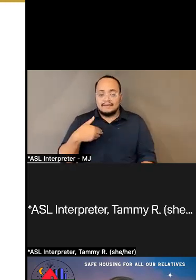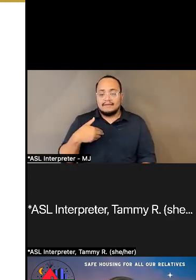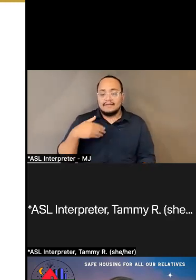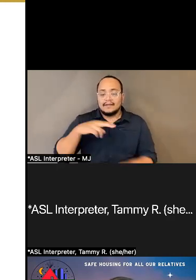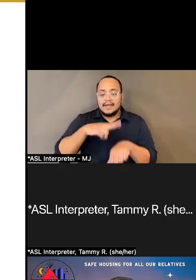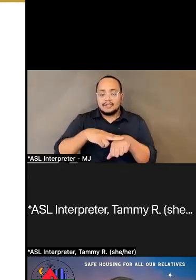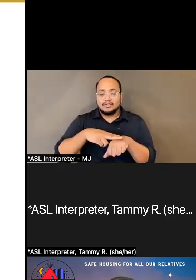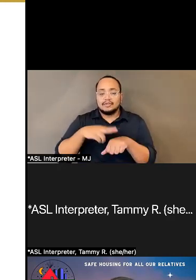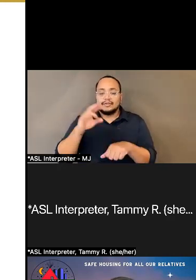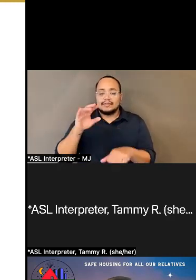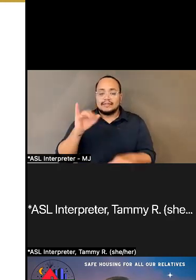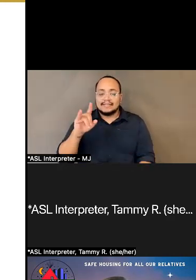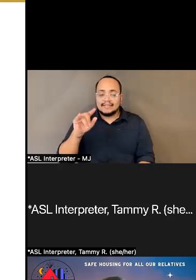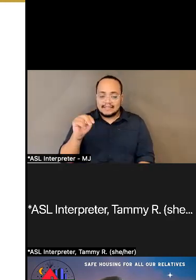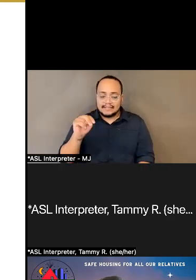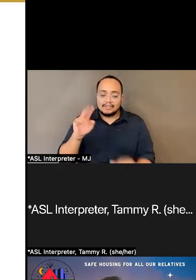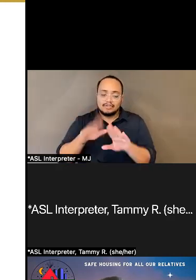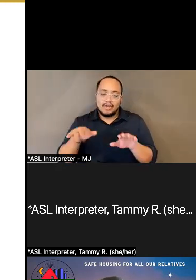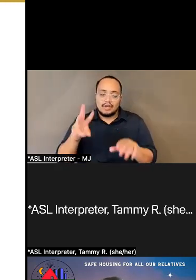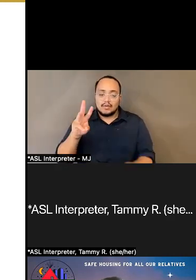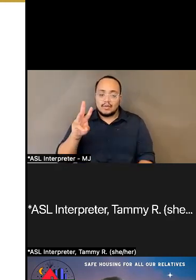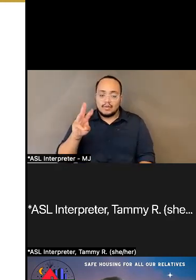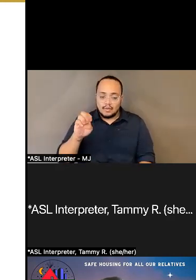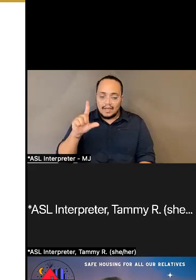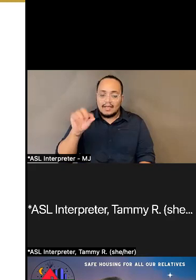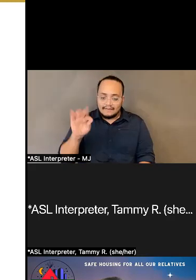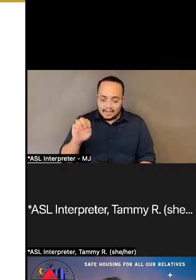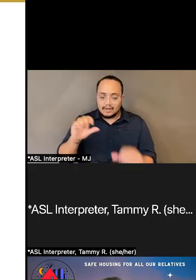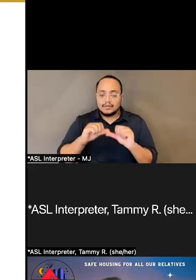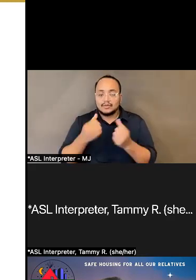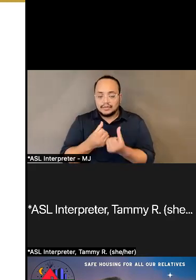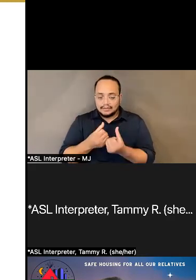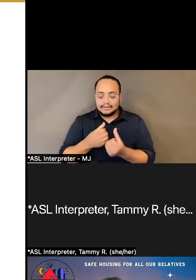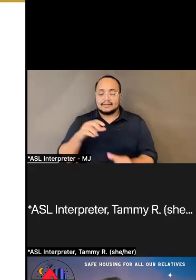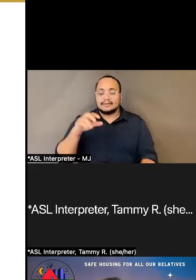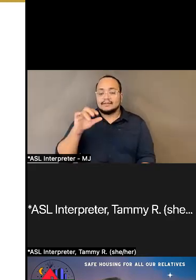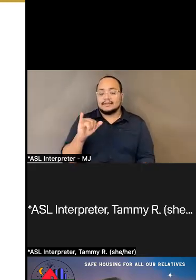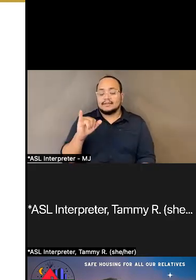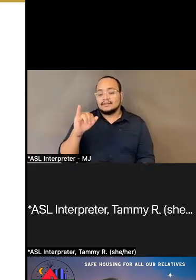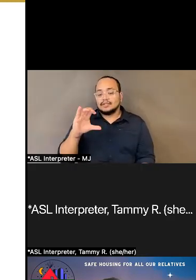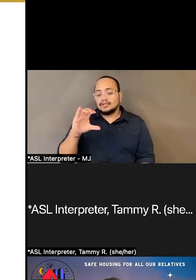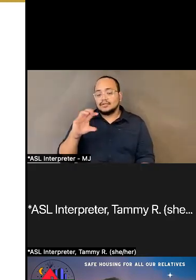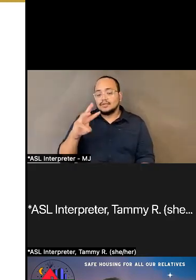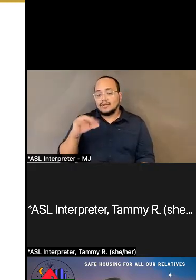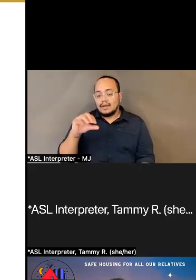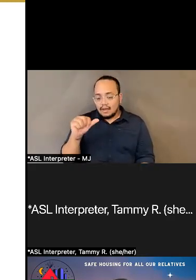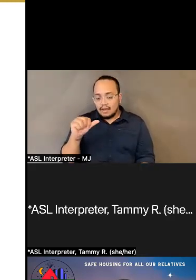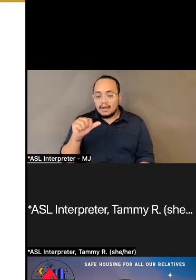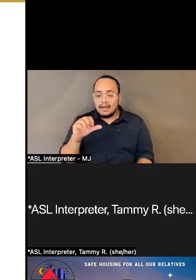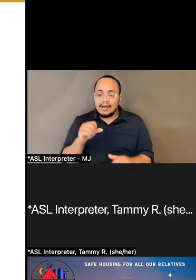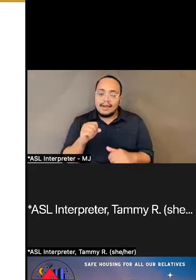then, as judges, there are different places where we go as well to have these conversations and work towards making